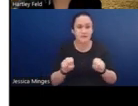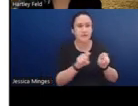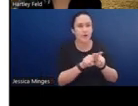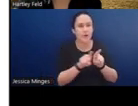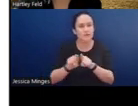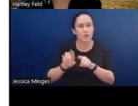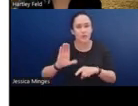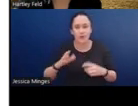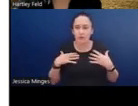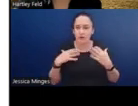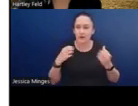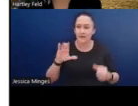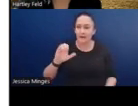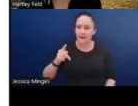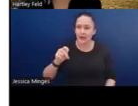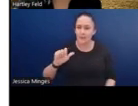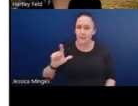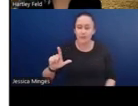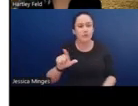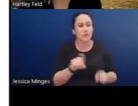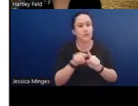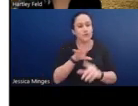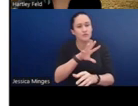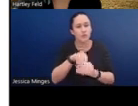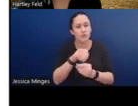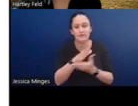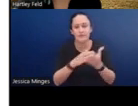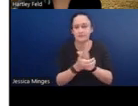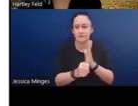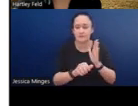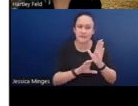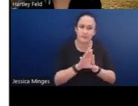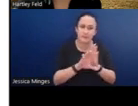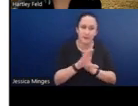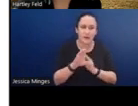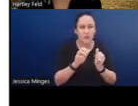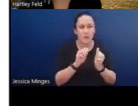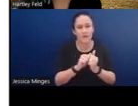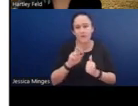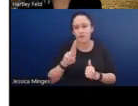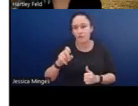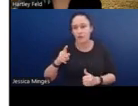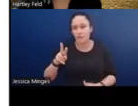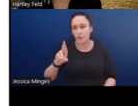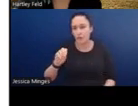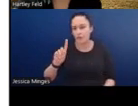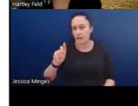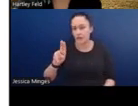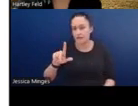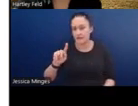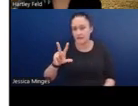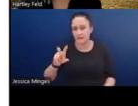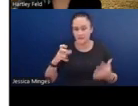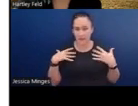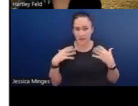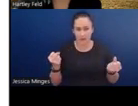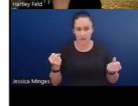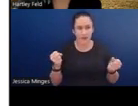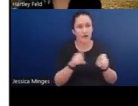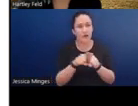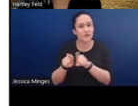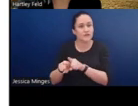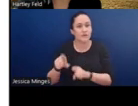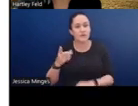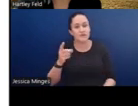capital, to also include some skill building related to reproductive health. And Dr. Fallin-Bennett